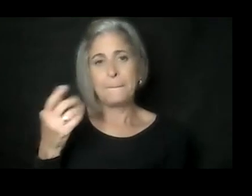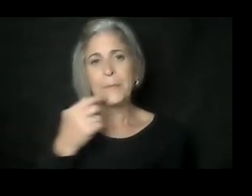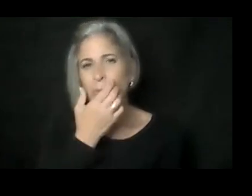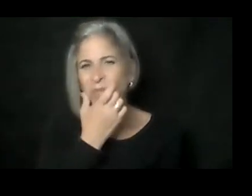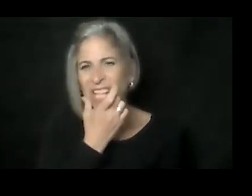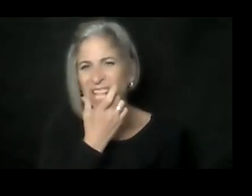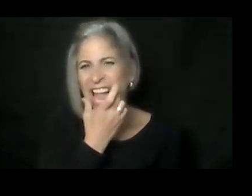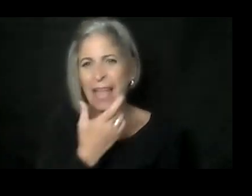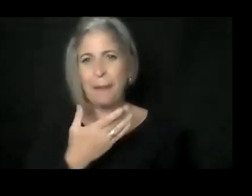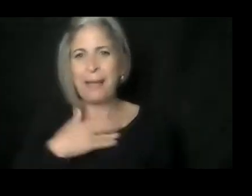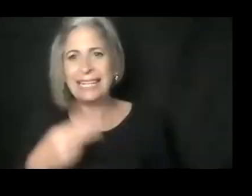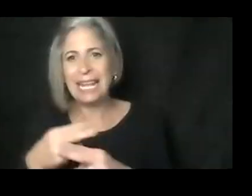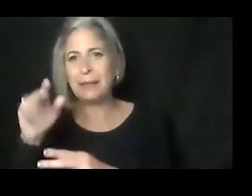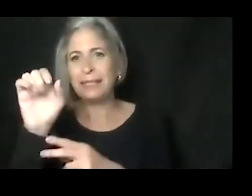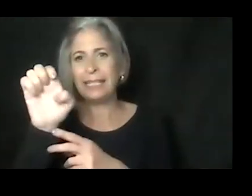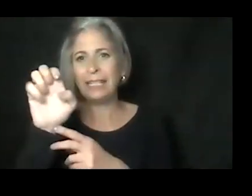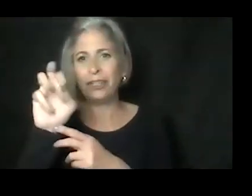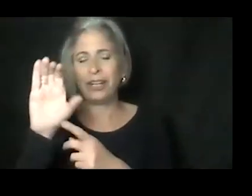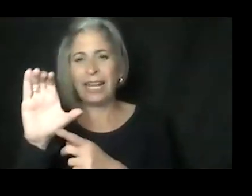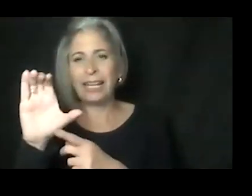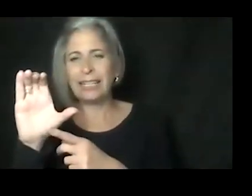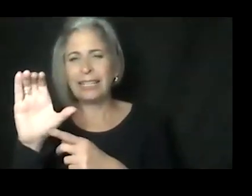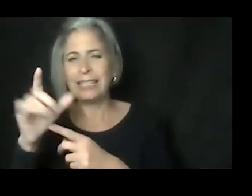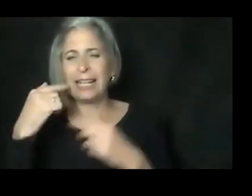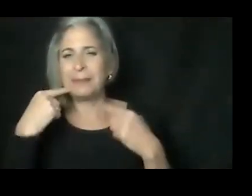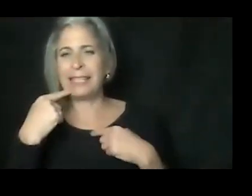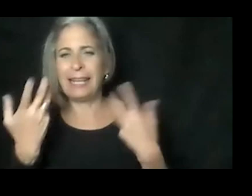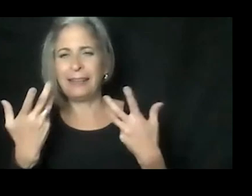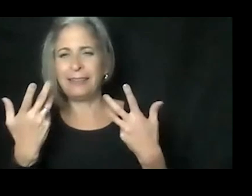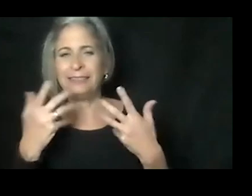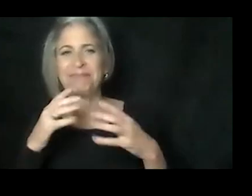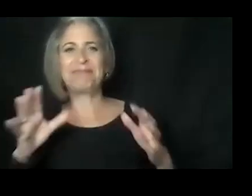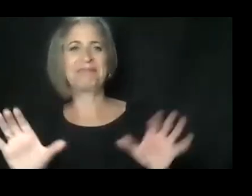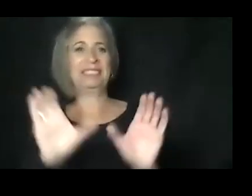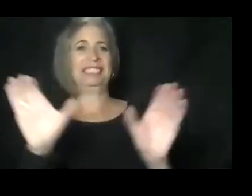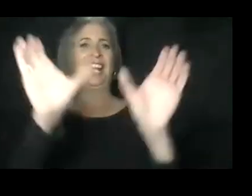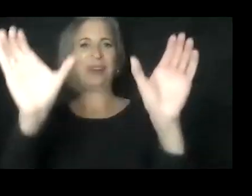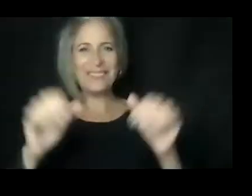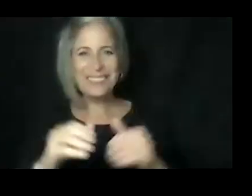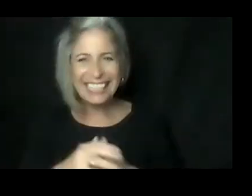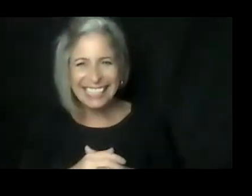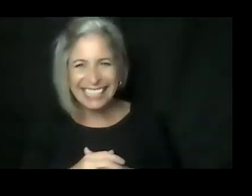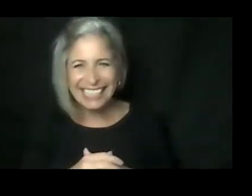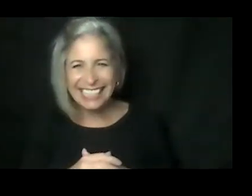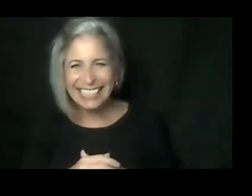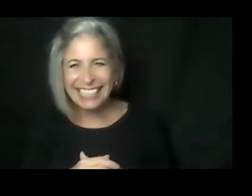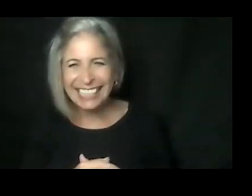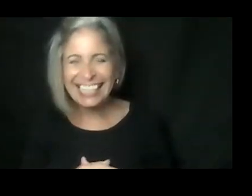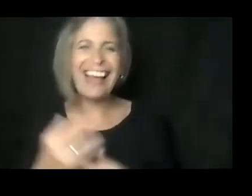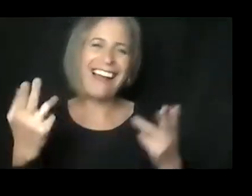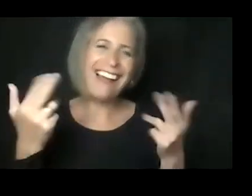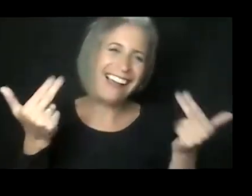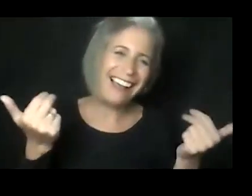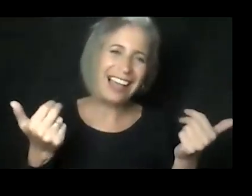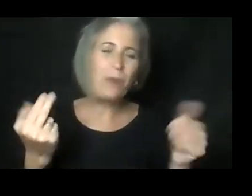my name is Eric. Description I'm going to say is decorative. Um, no, I'm just kidding. I'm